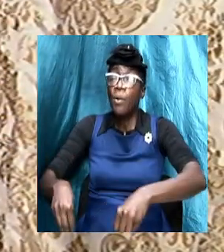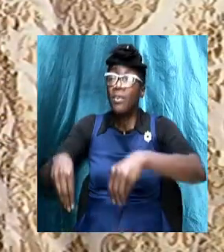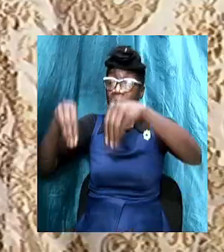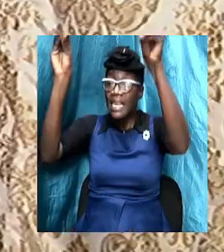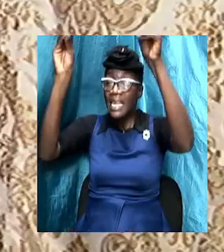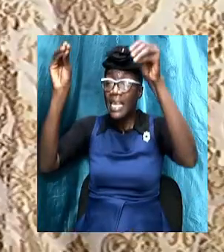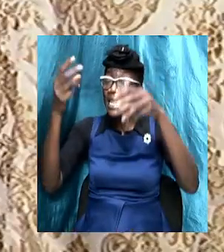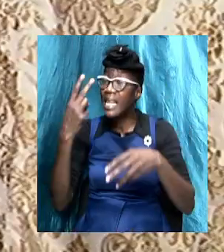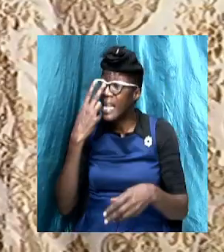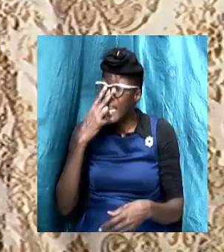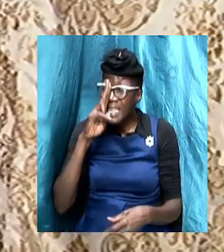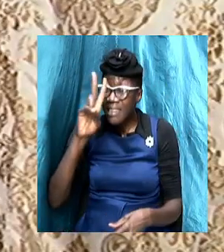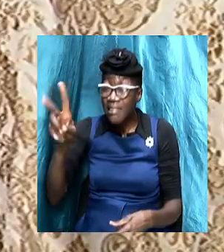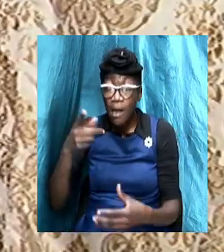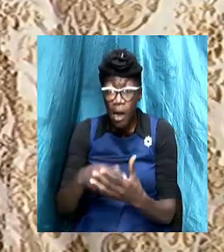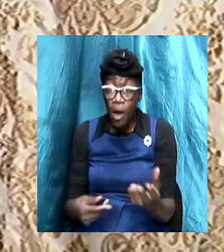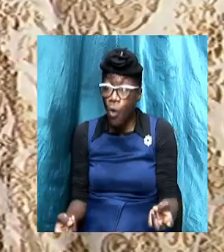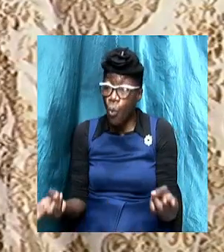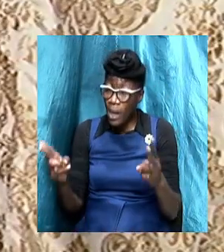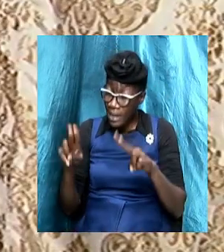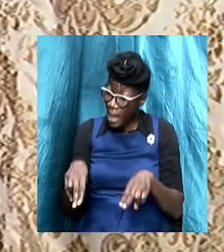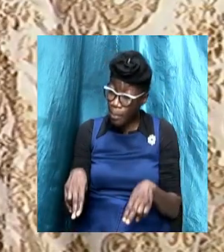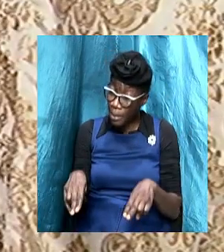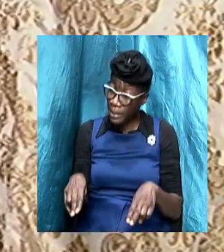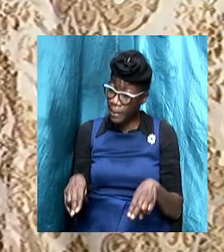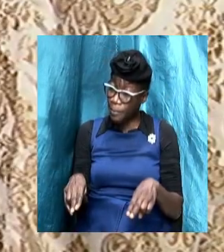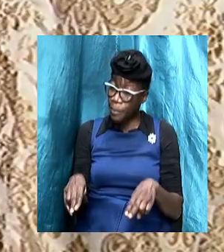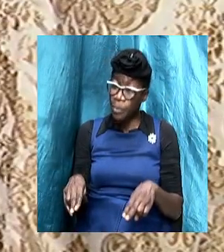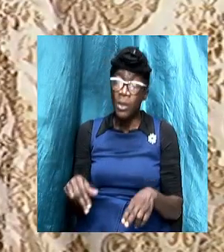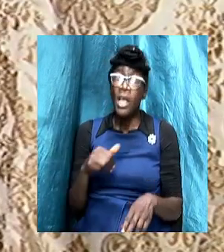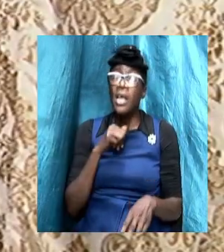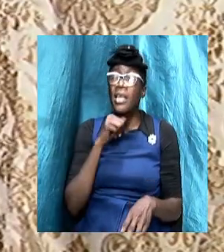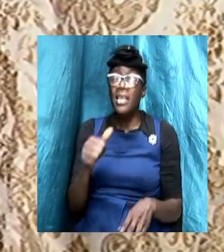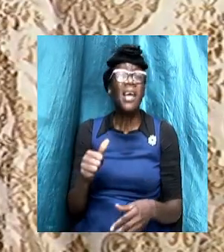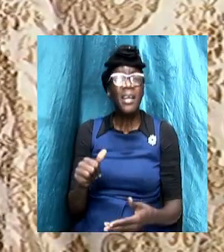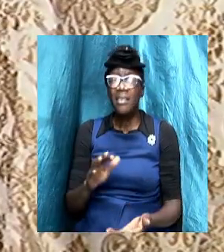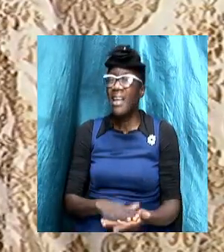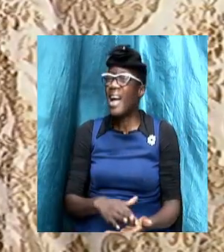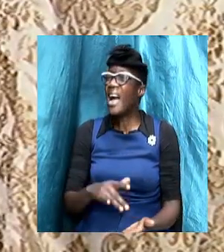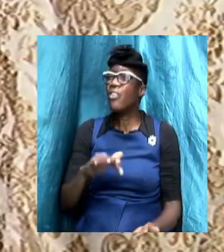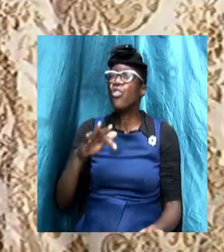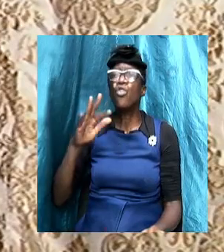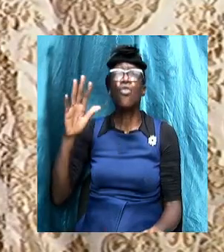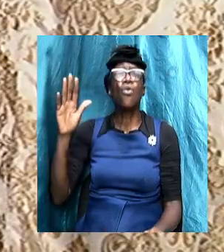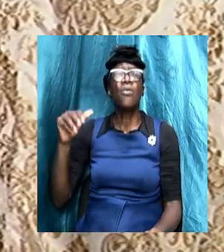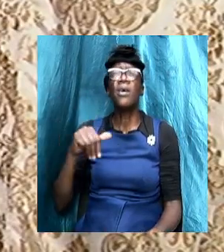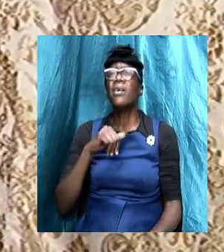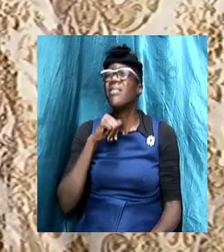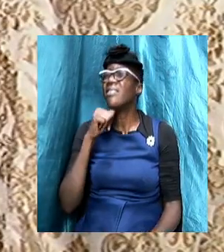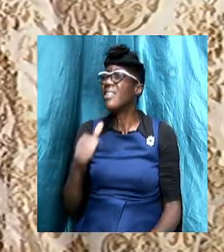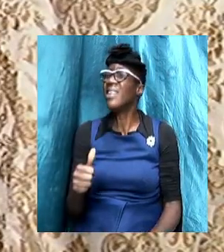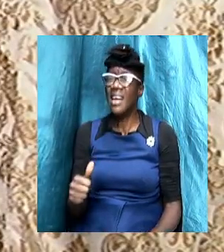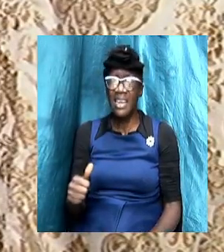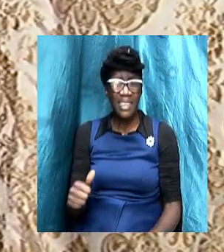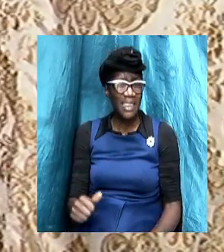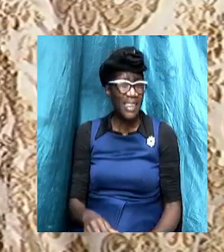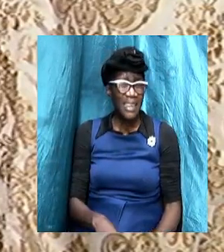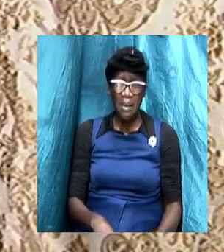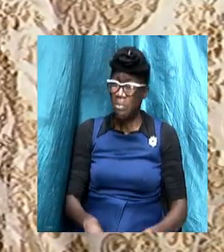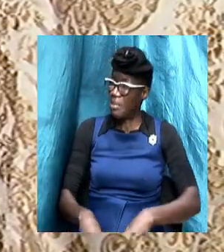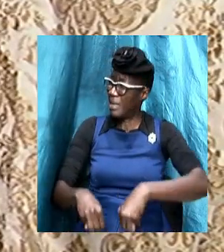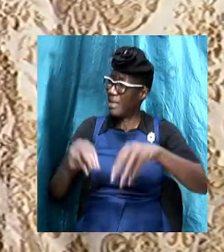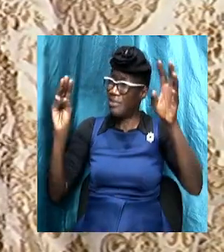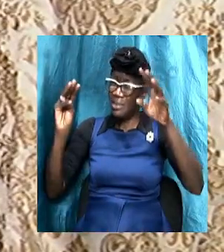happening, and that day it was not as glorious, it was not as magnificent, amen, they wept, they